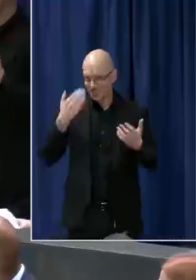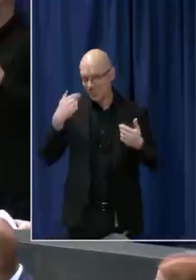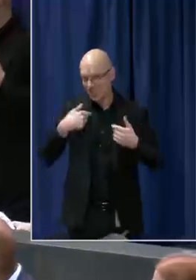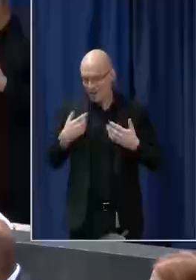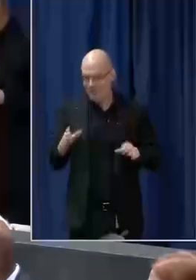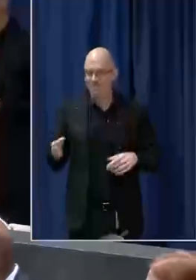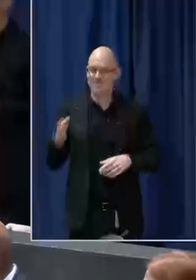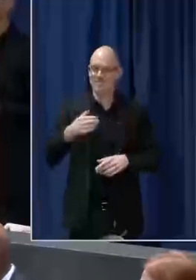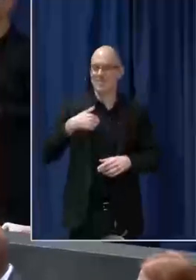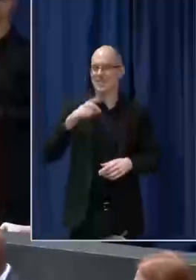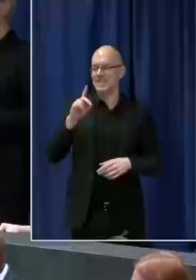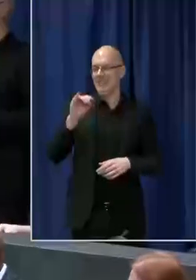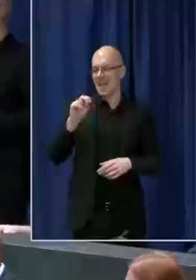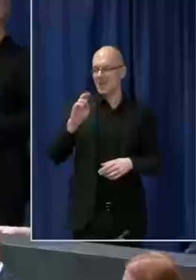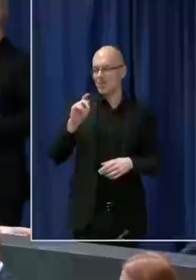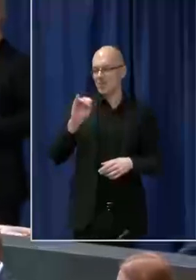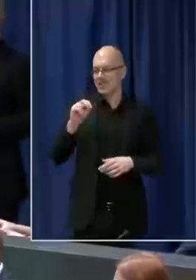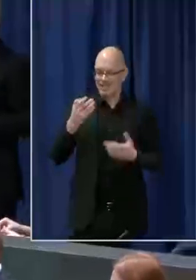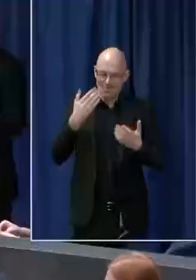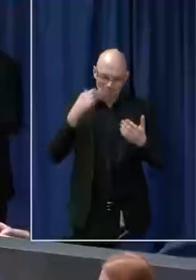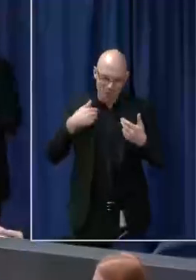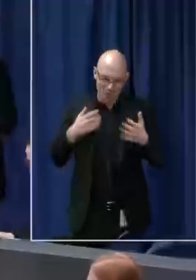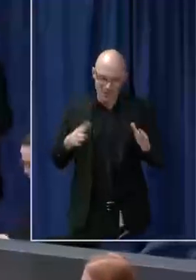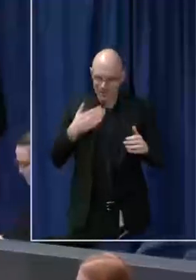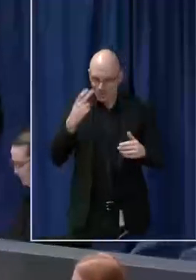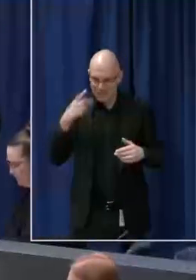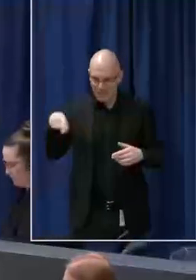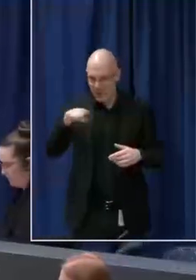Diane Burstein, same.